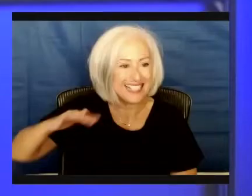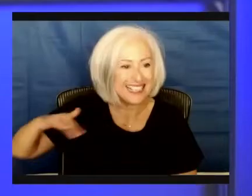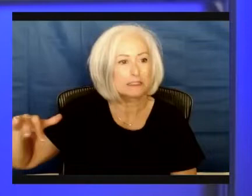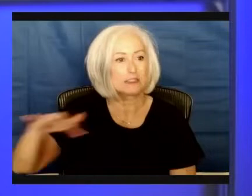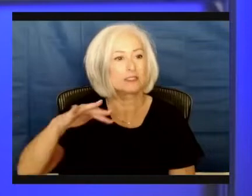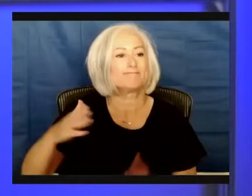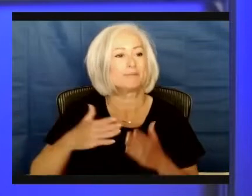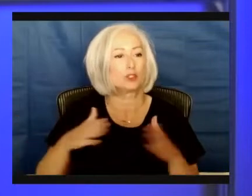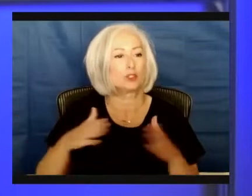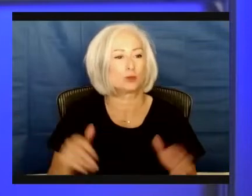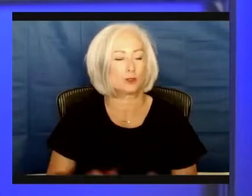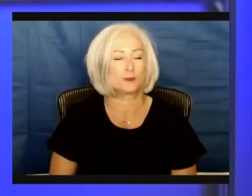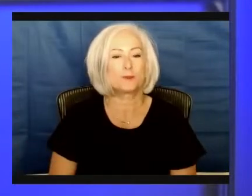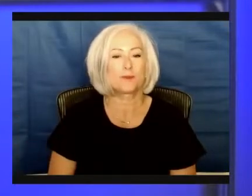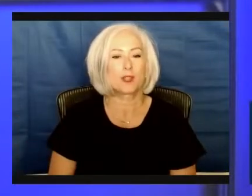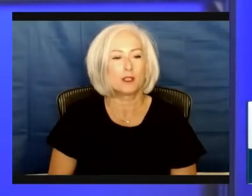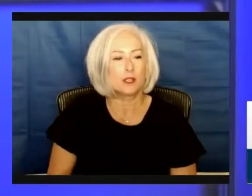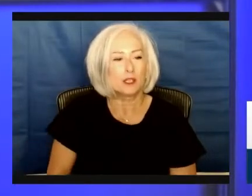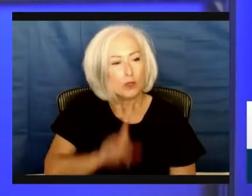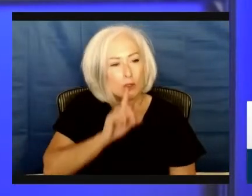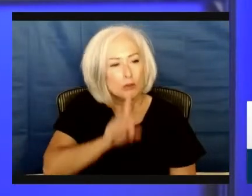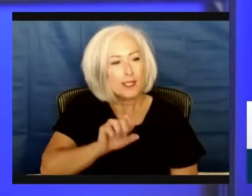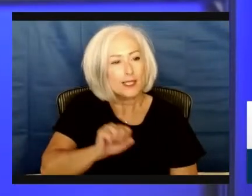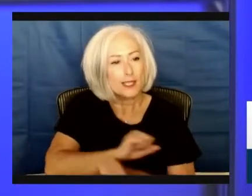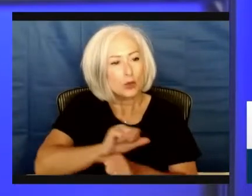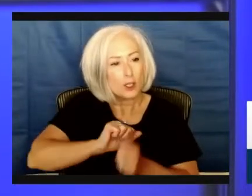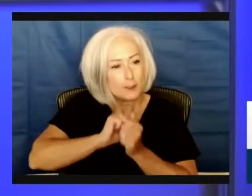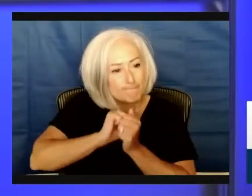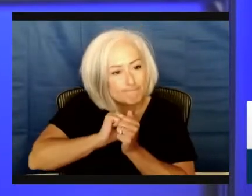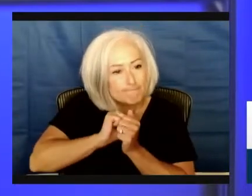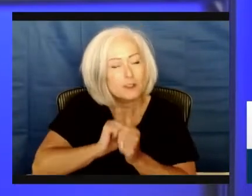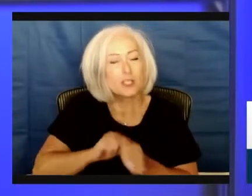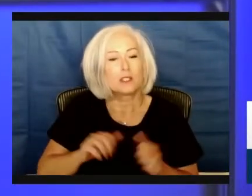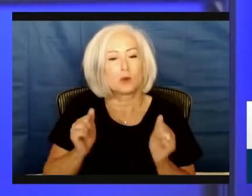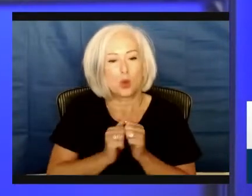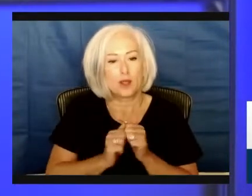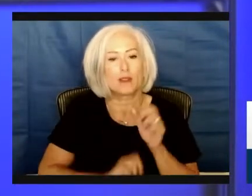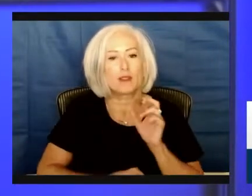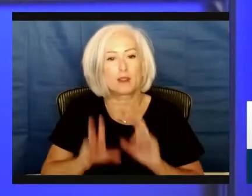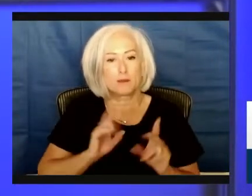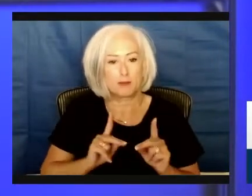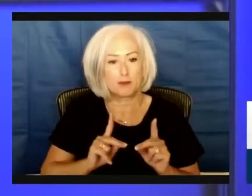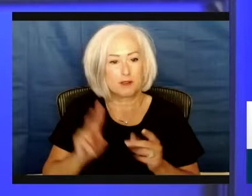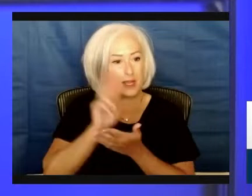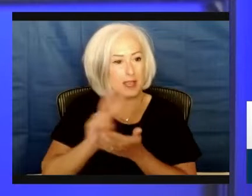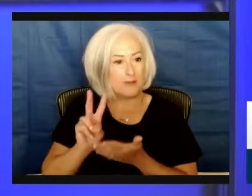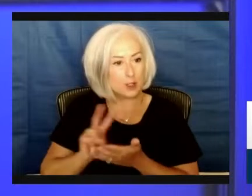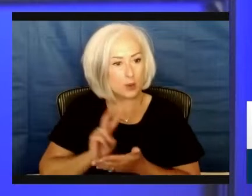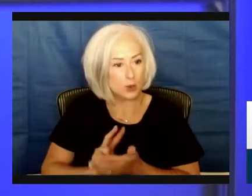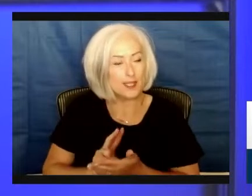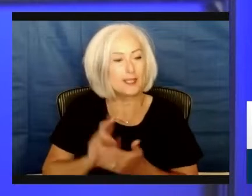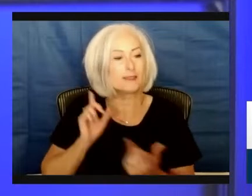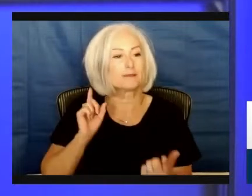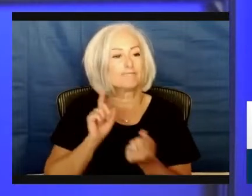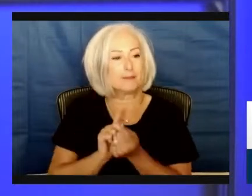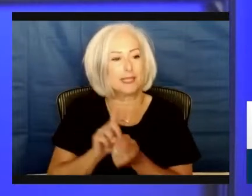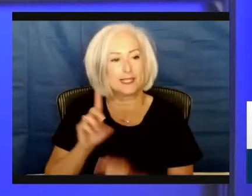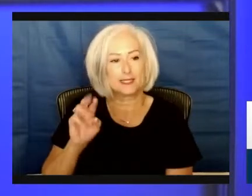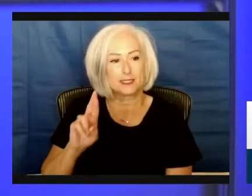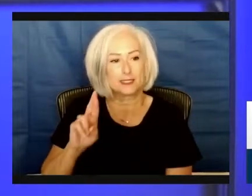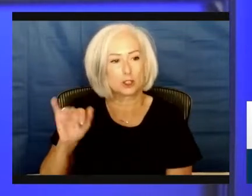very closely with each other within the institution. So I meet every 2 weeks with Dr. Beaver and Dr. Jacobson, and we're going over our mass